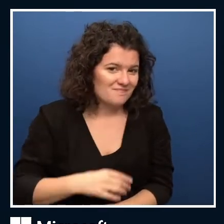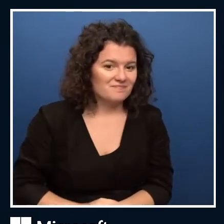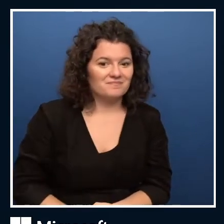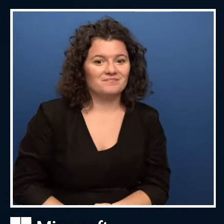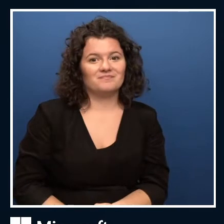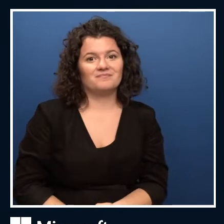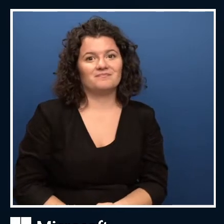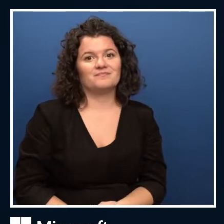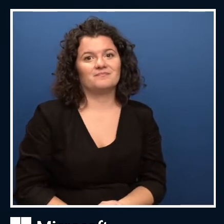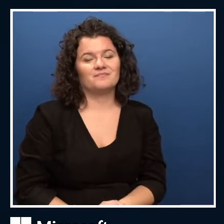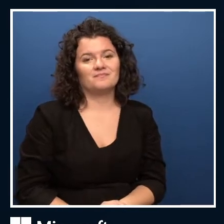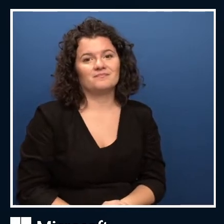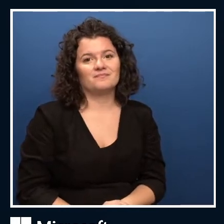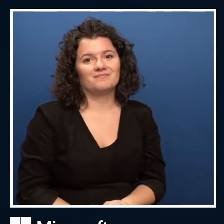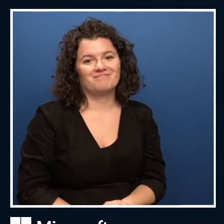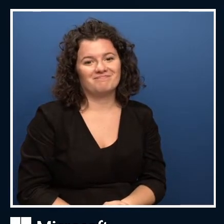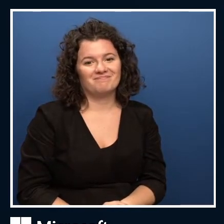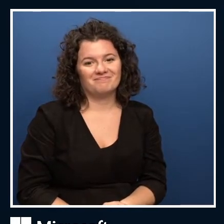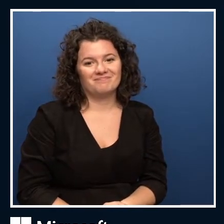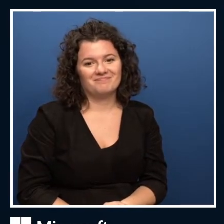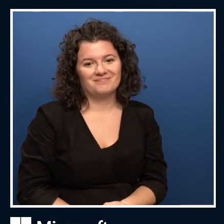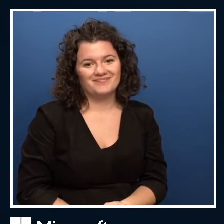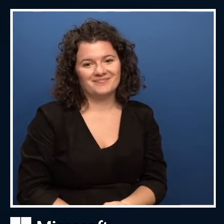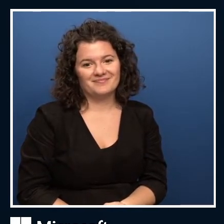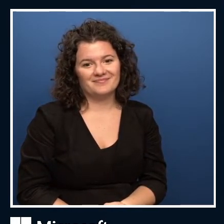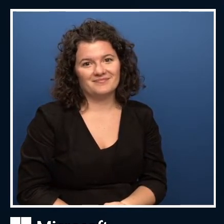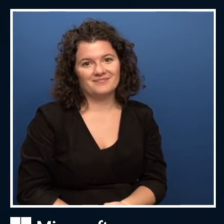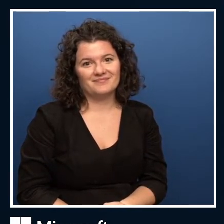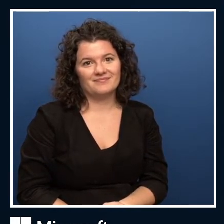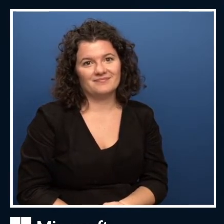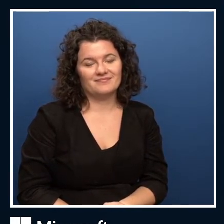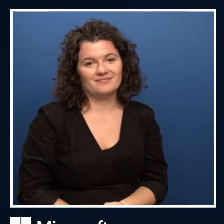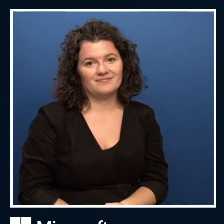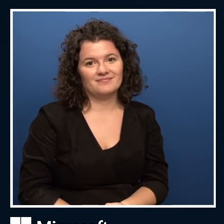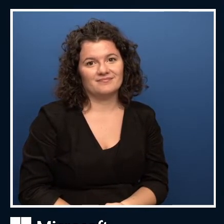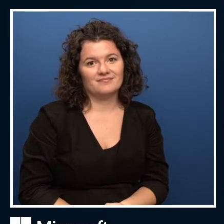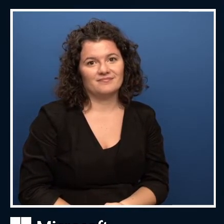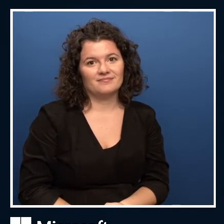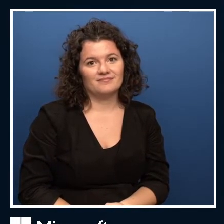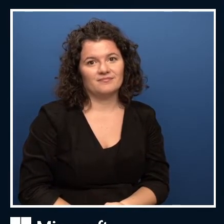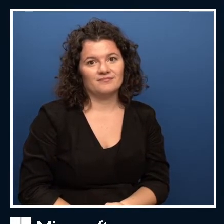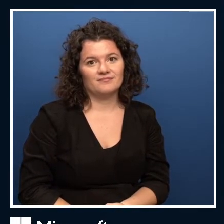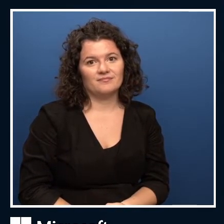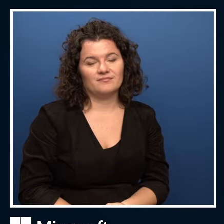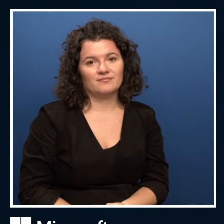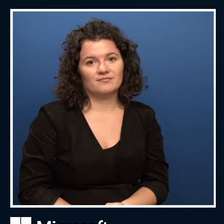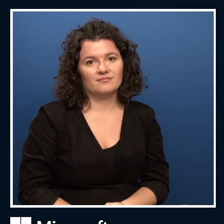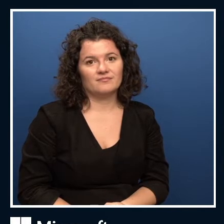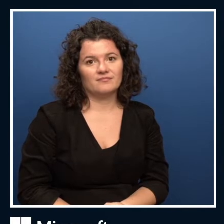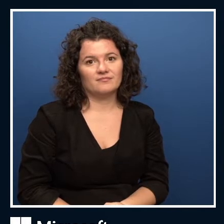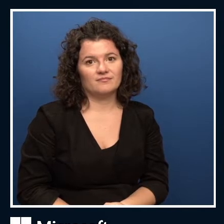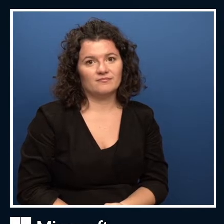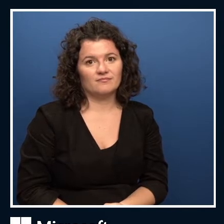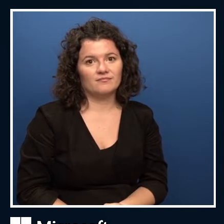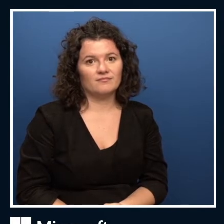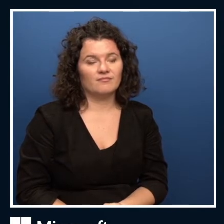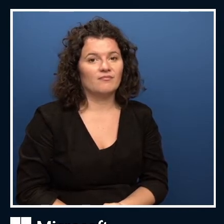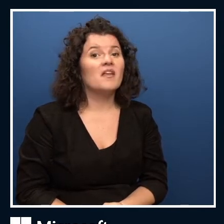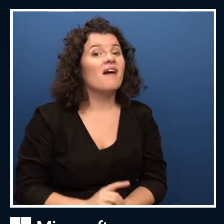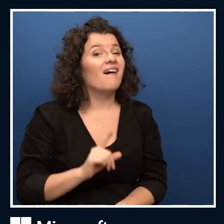And of course, it's really funny thing from my point of view that